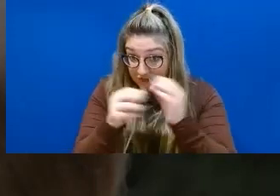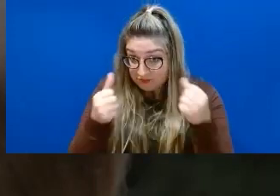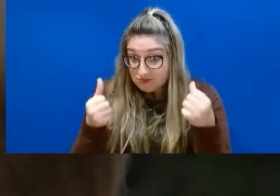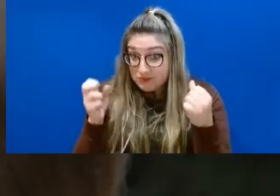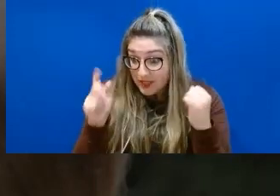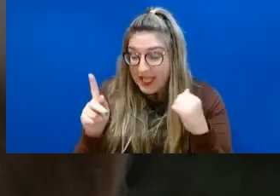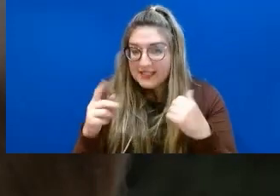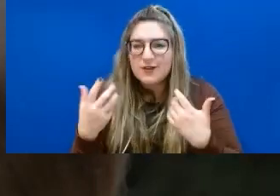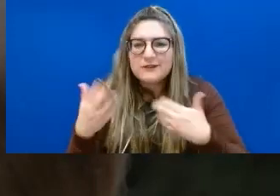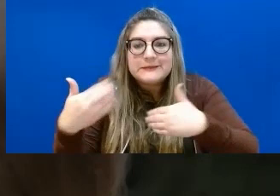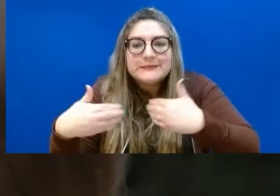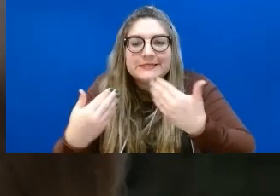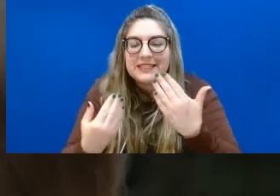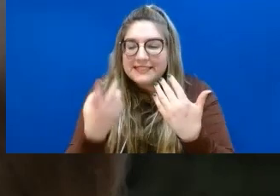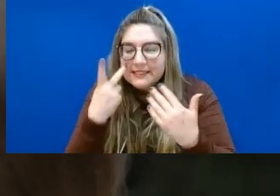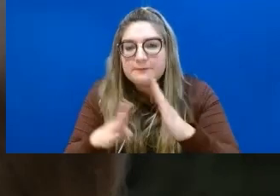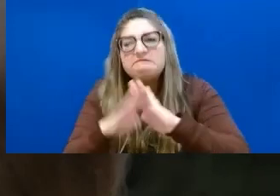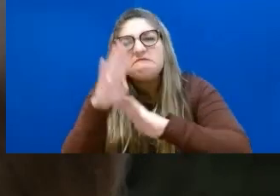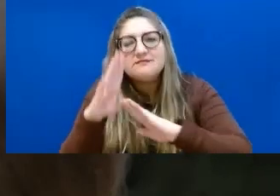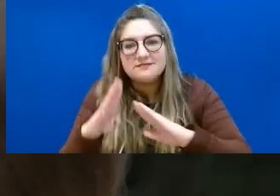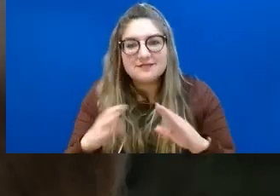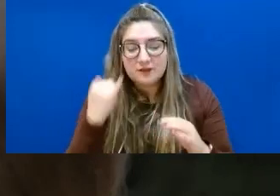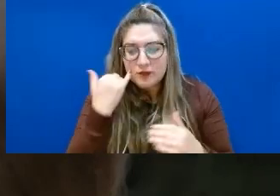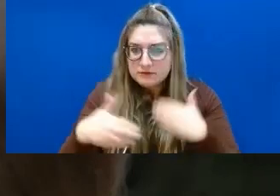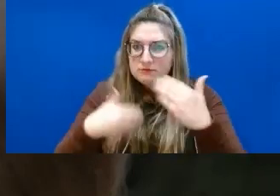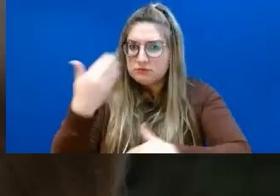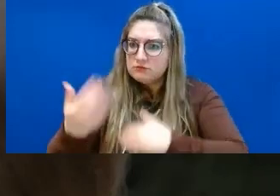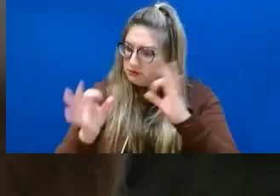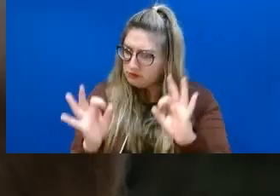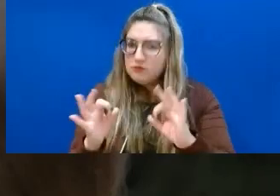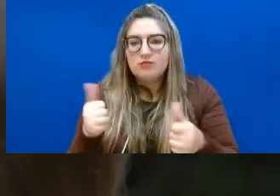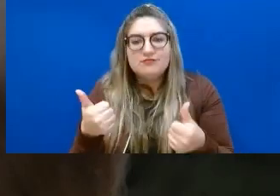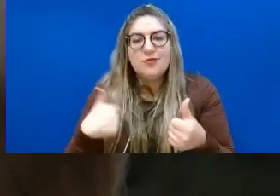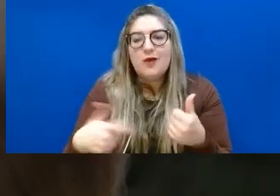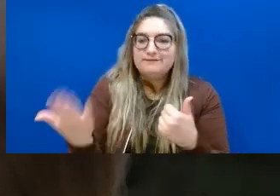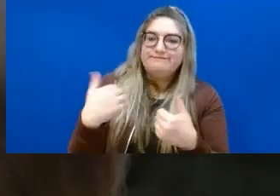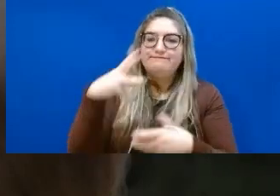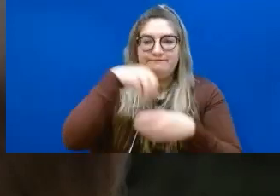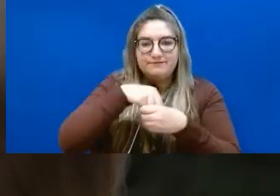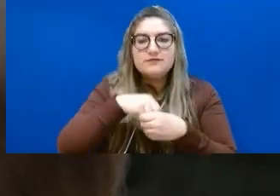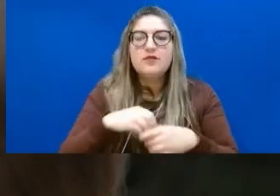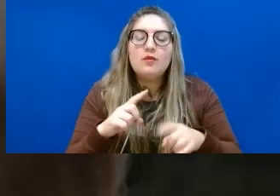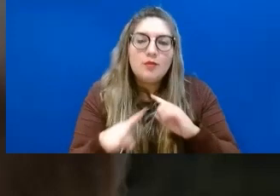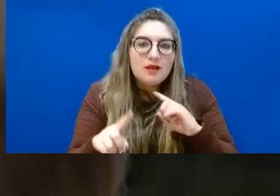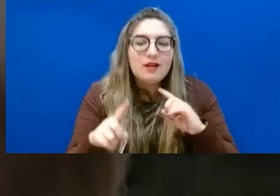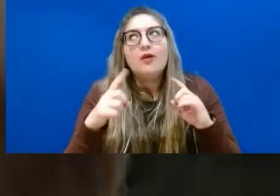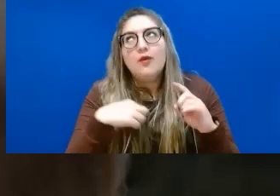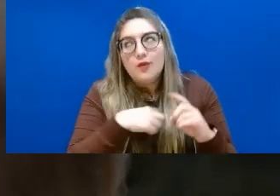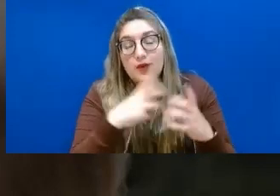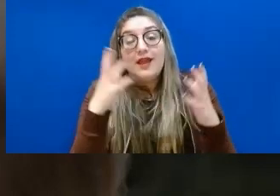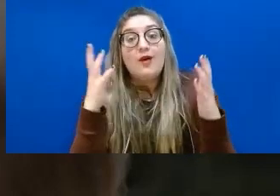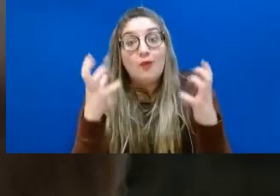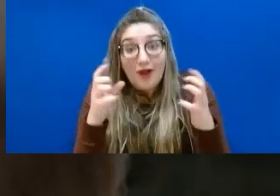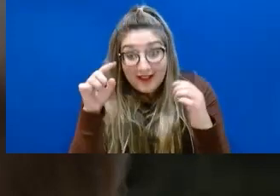we see some momentum and consistency, then we'll admit them into the program. But we ideally would like them to have 12, but right now, realistically,